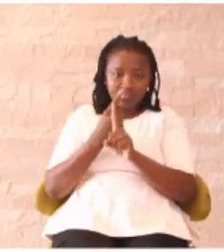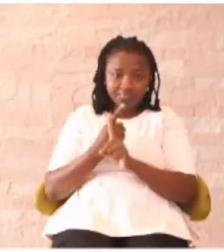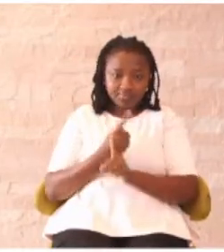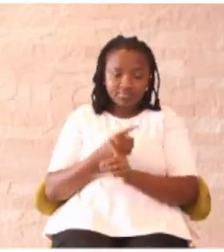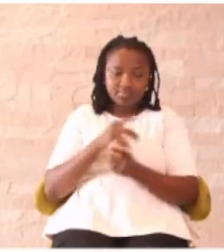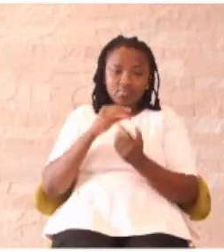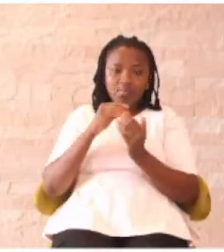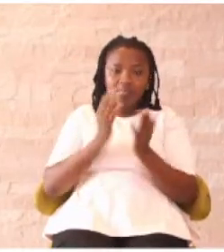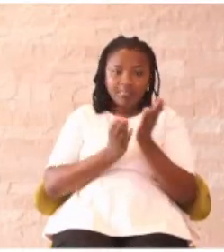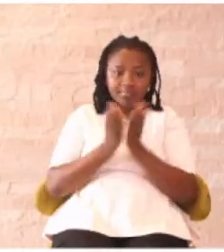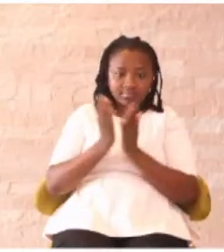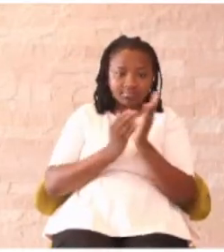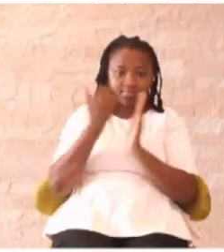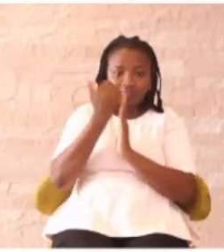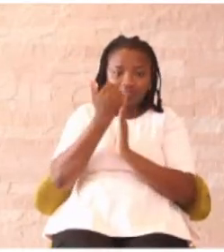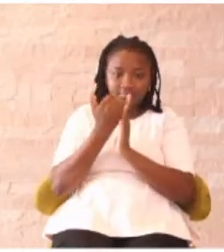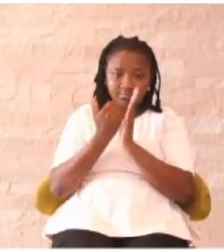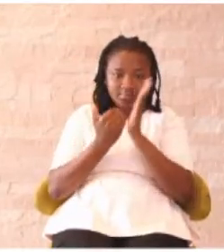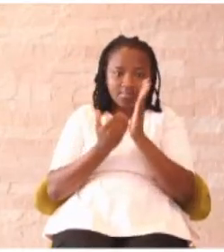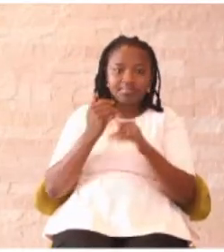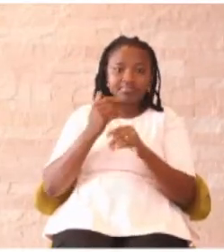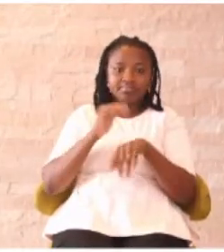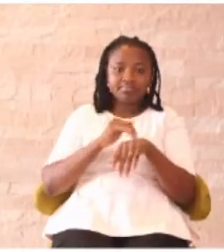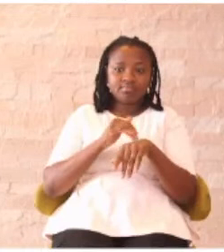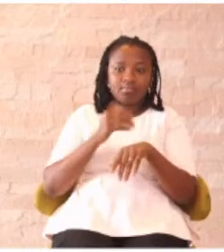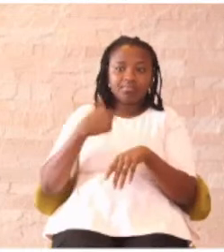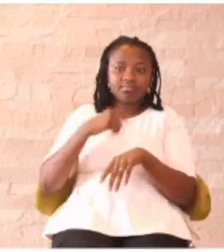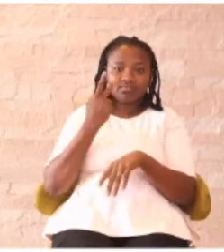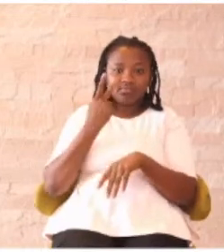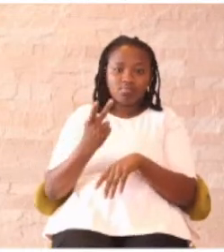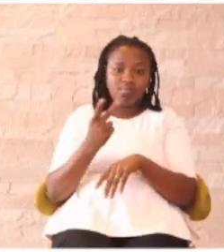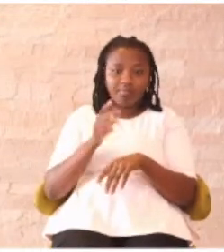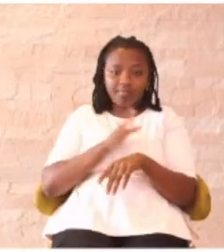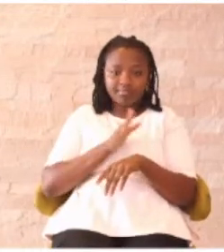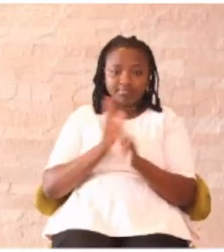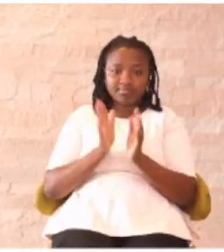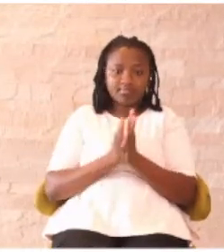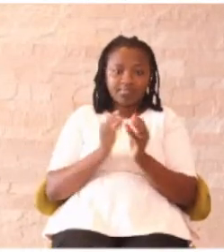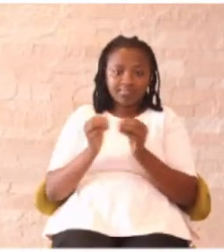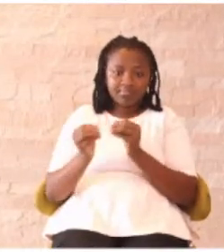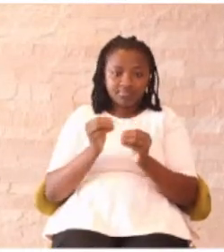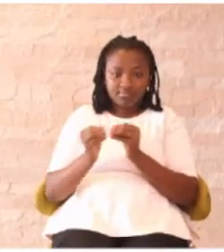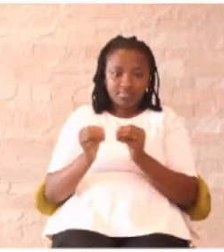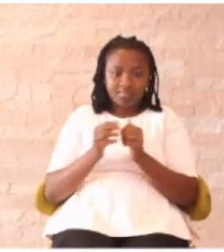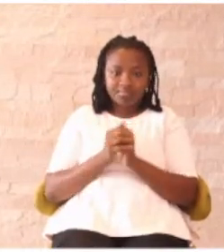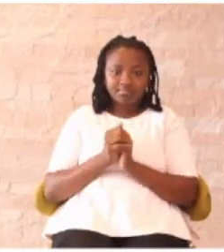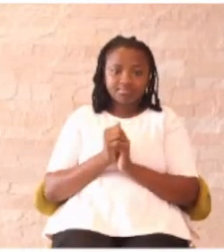program in terms of women with disabilities.